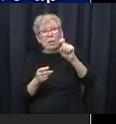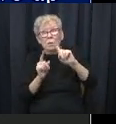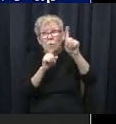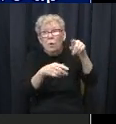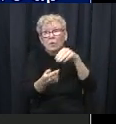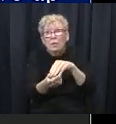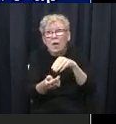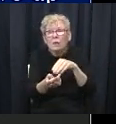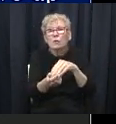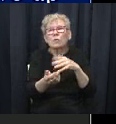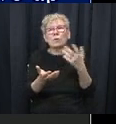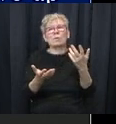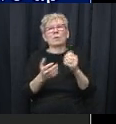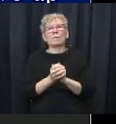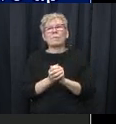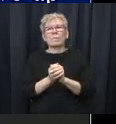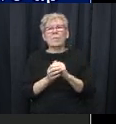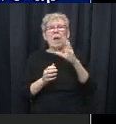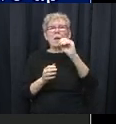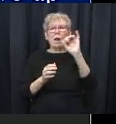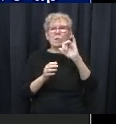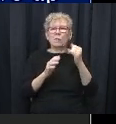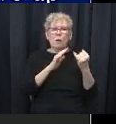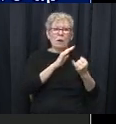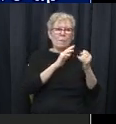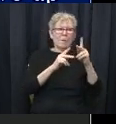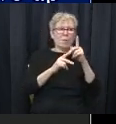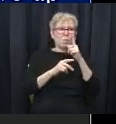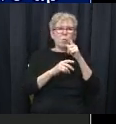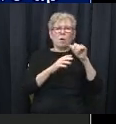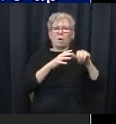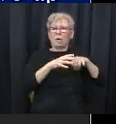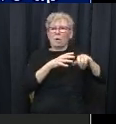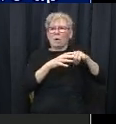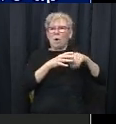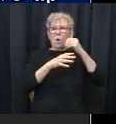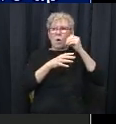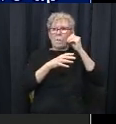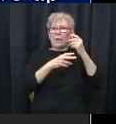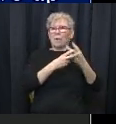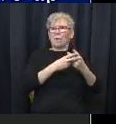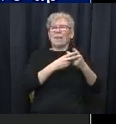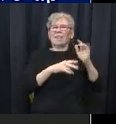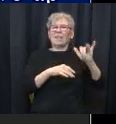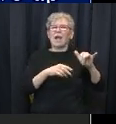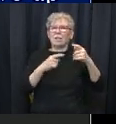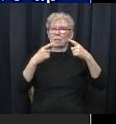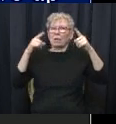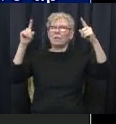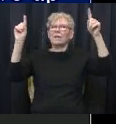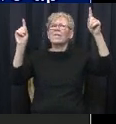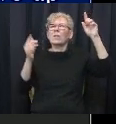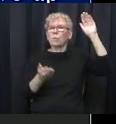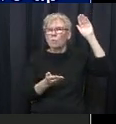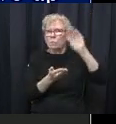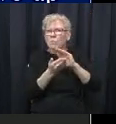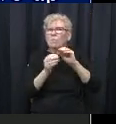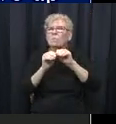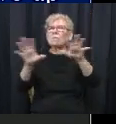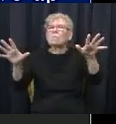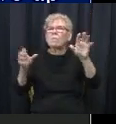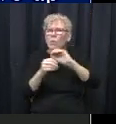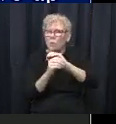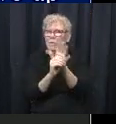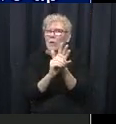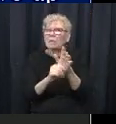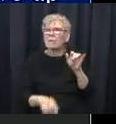which are effective disease containment strategies. So we will be having tighter metrics on the level of